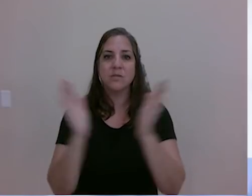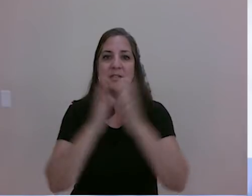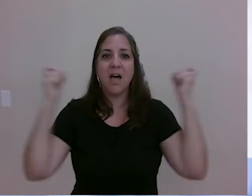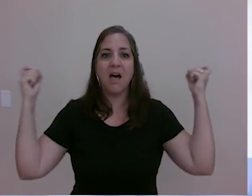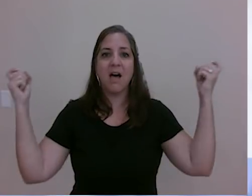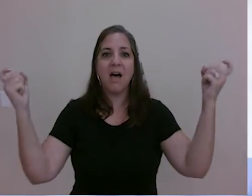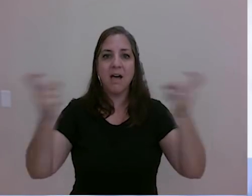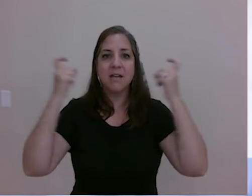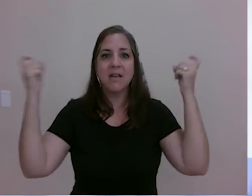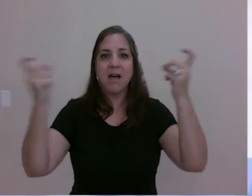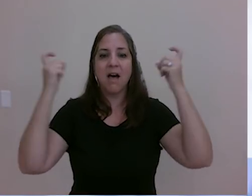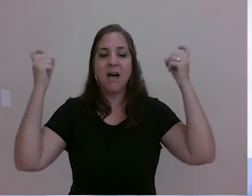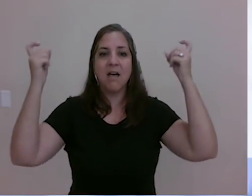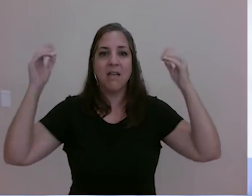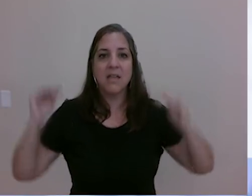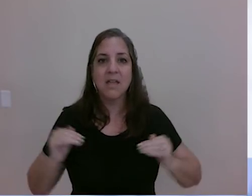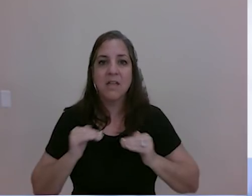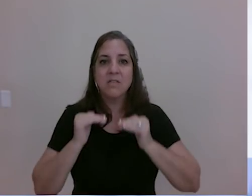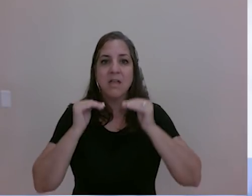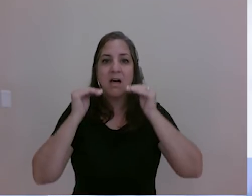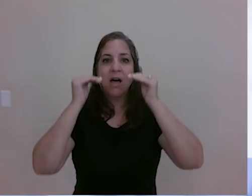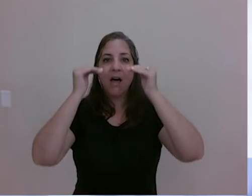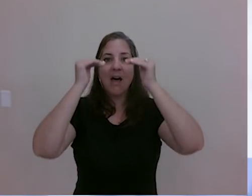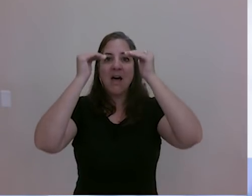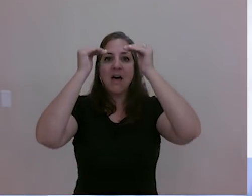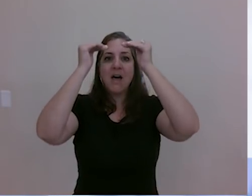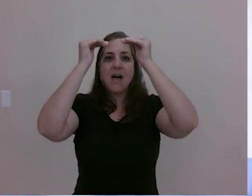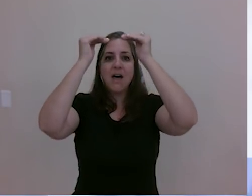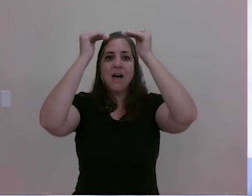Hosanna in the